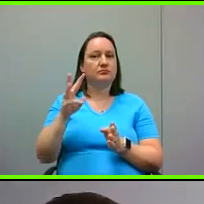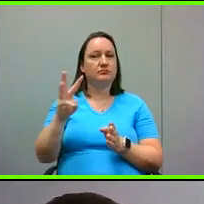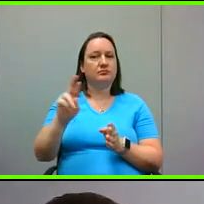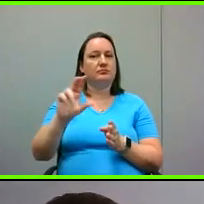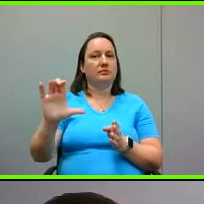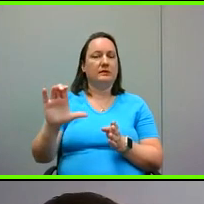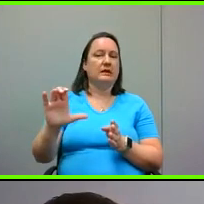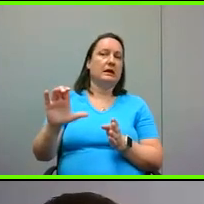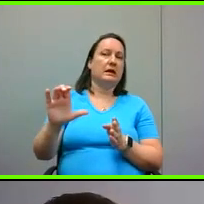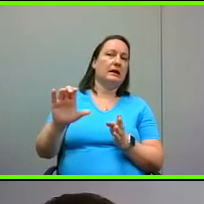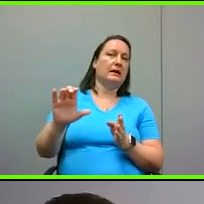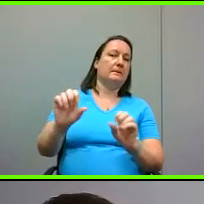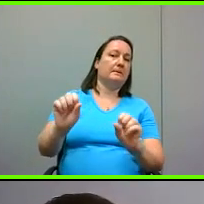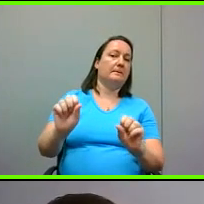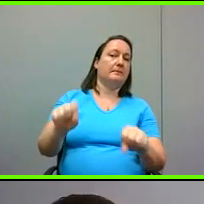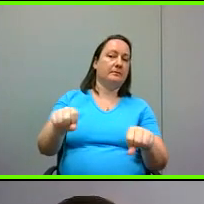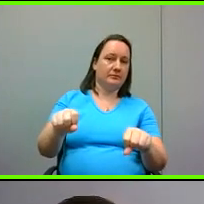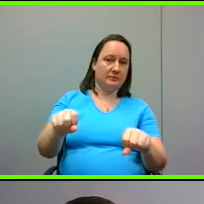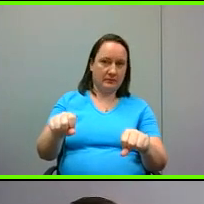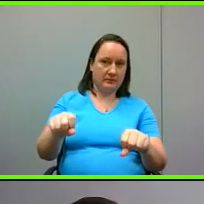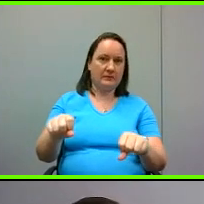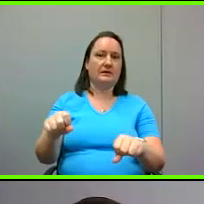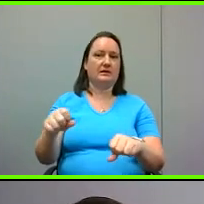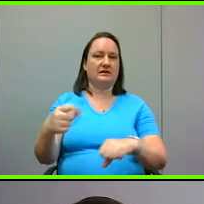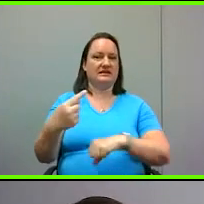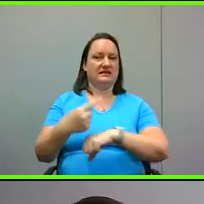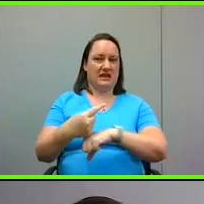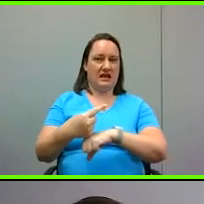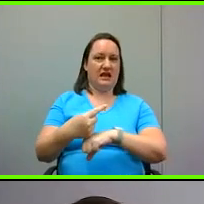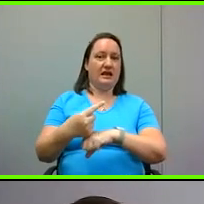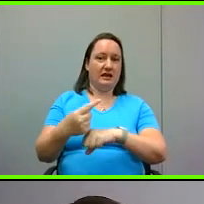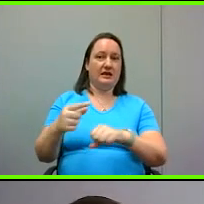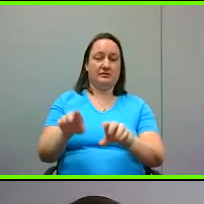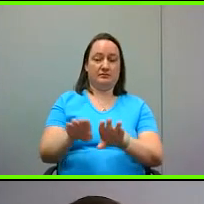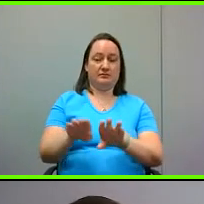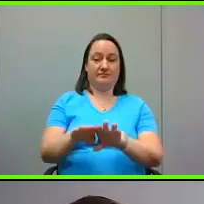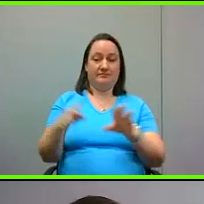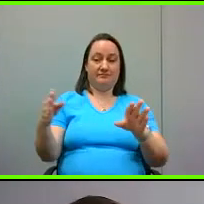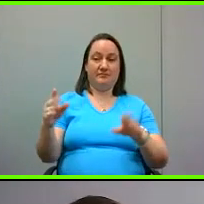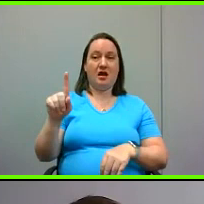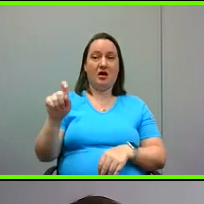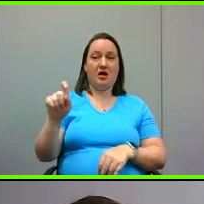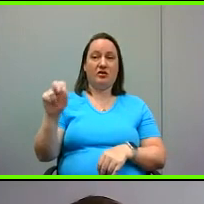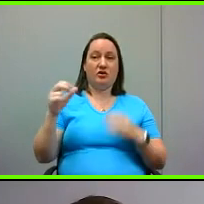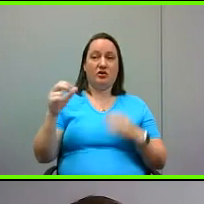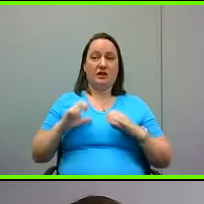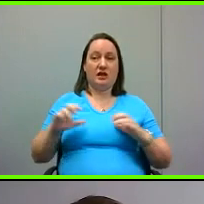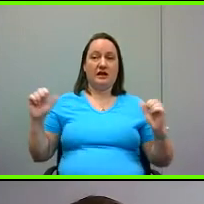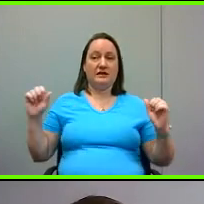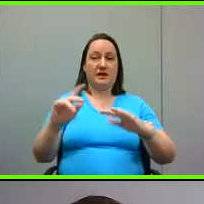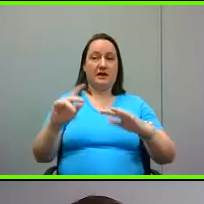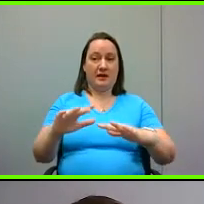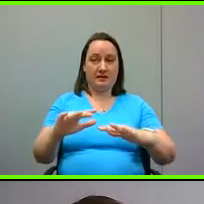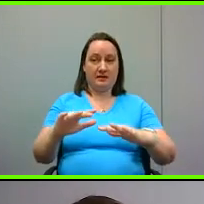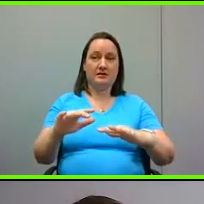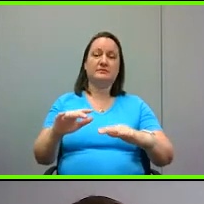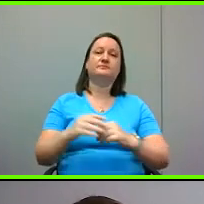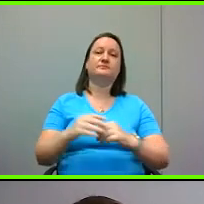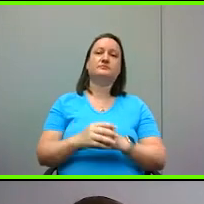date for bringing that 130 clients back. Those will have some that just need